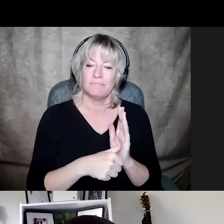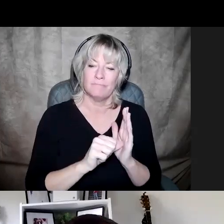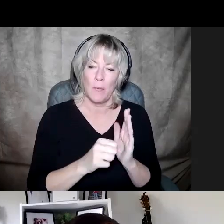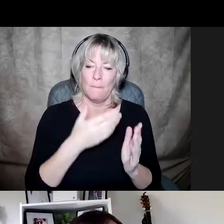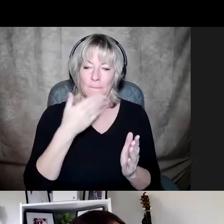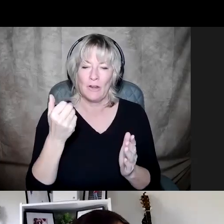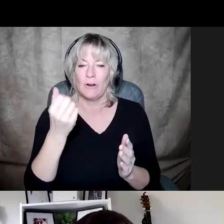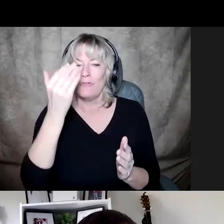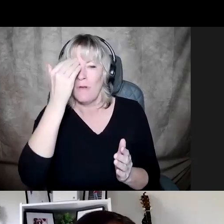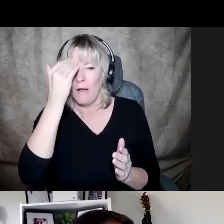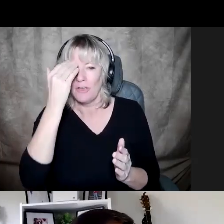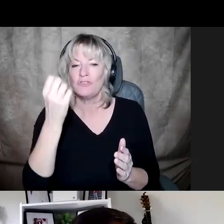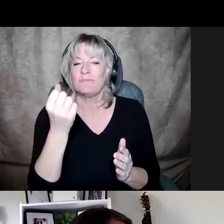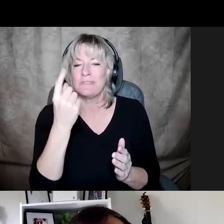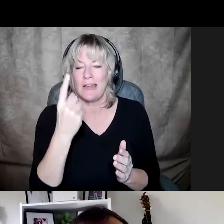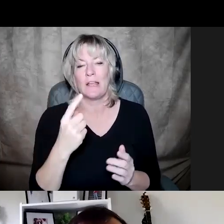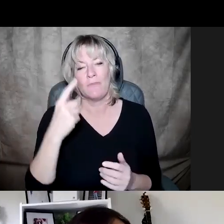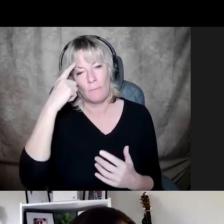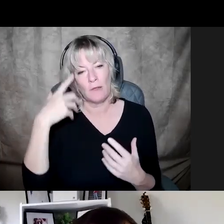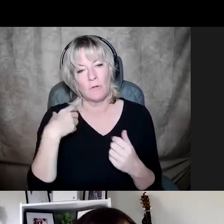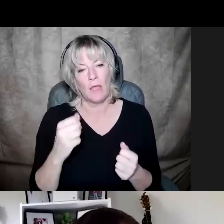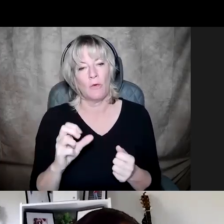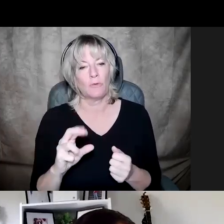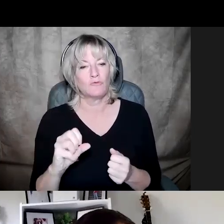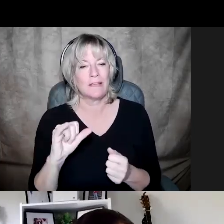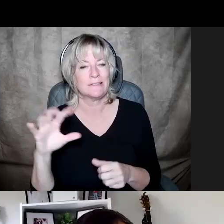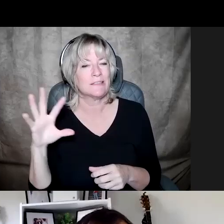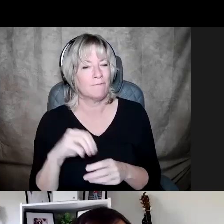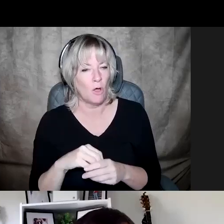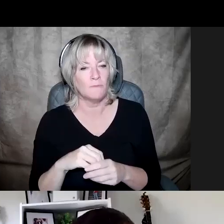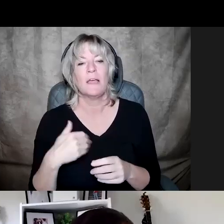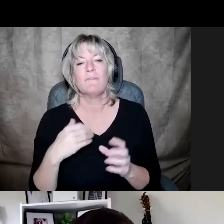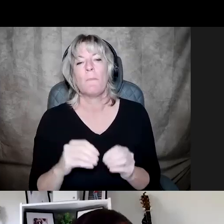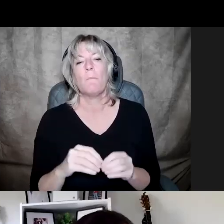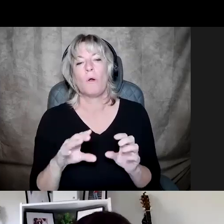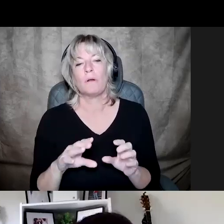and nuance and understanding of what mental health crisis is can open up these different options that may be better